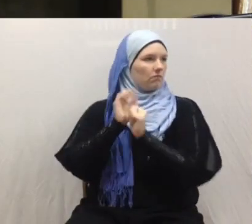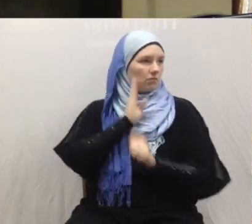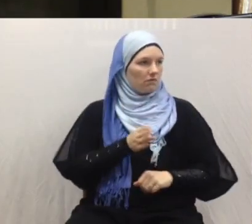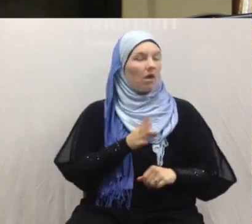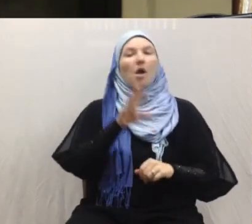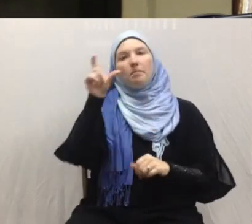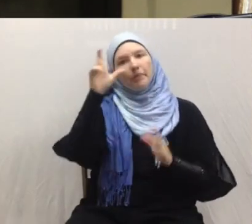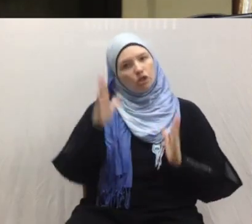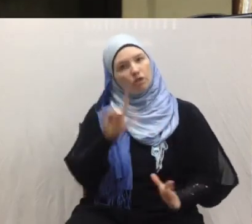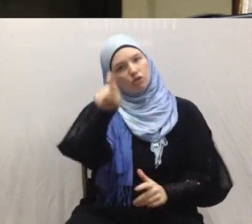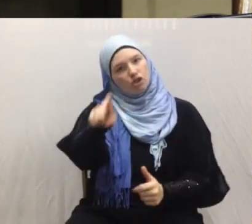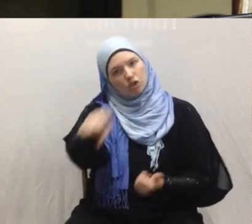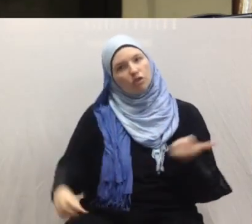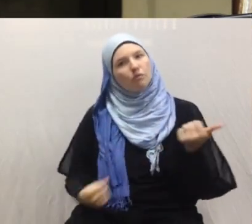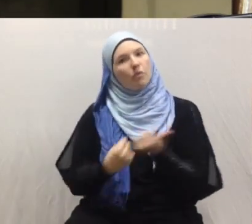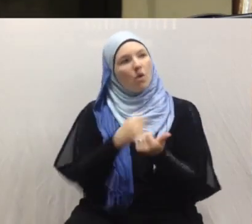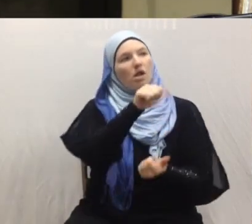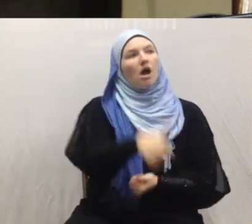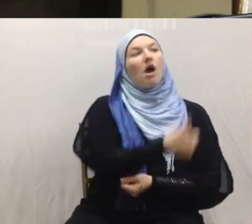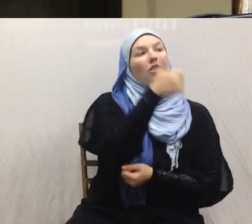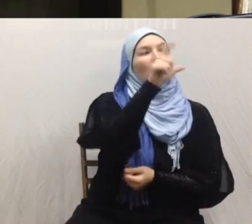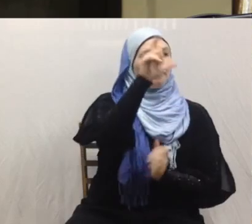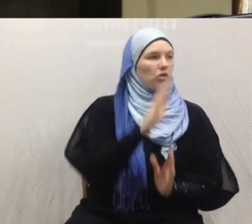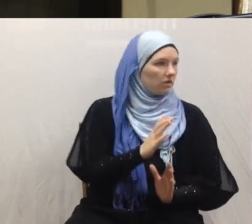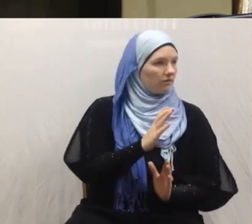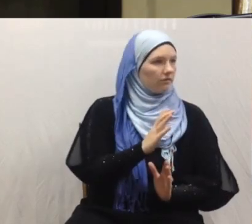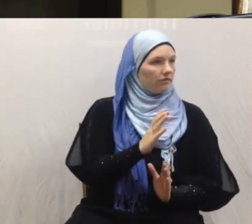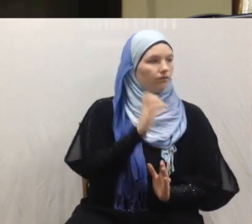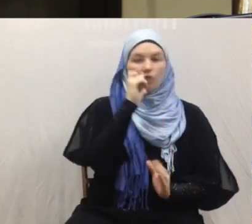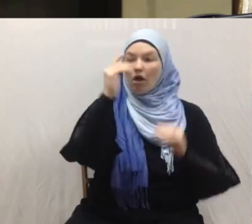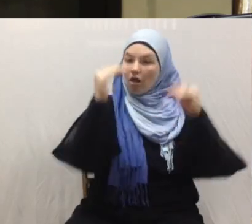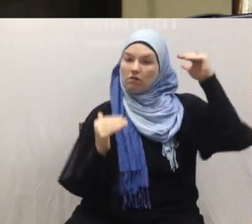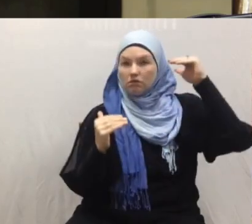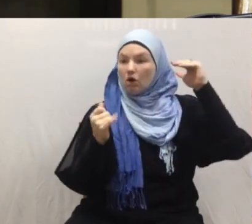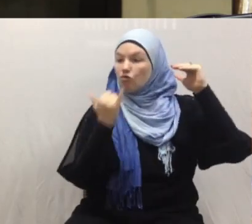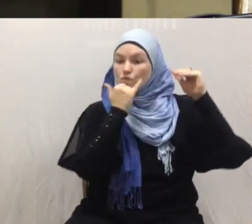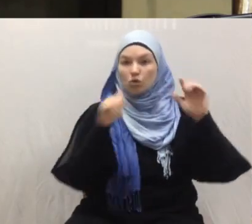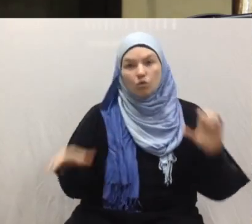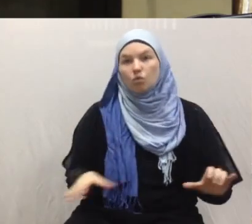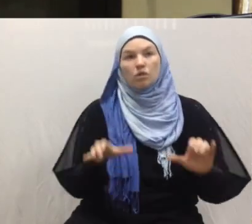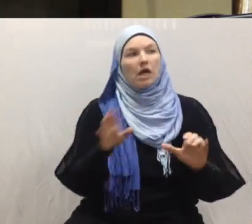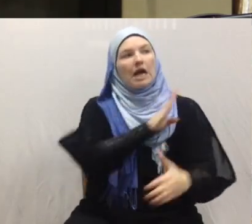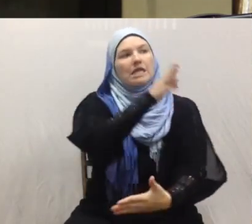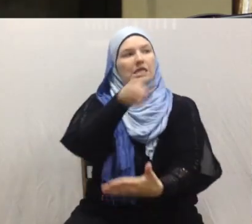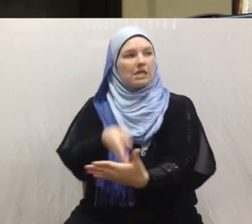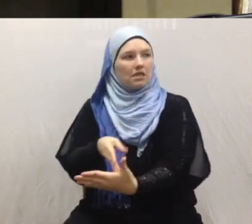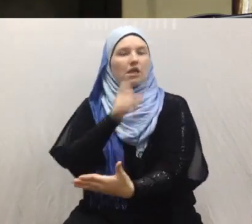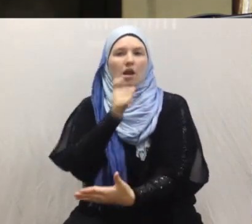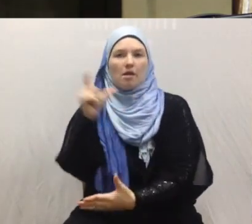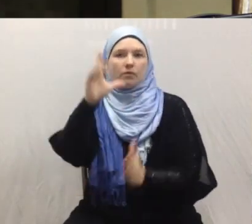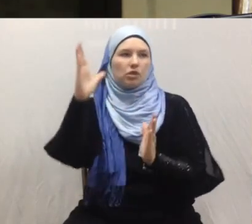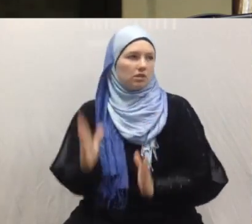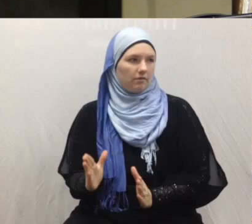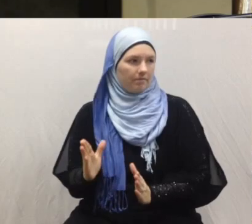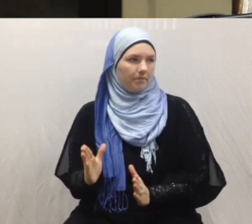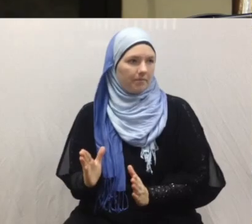should support another Muslim for injustice or wrongdoing against a non-Muslim. That